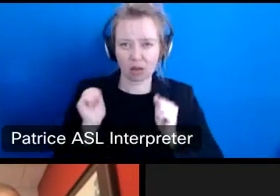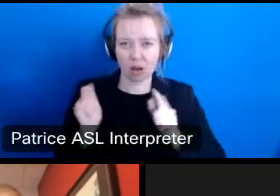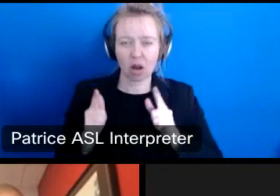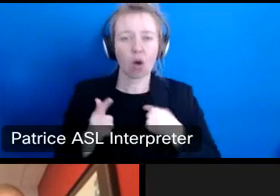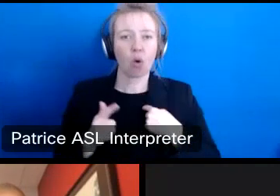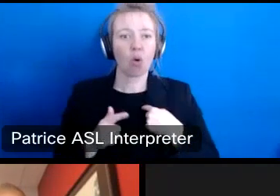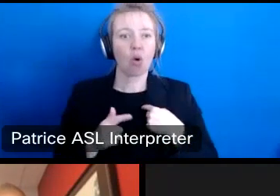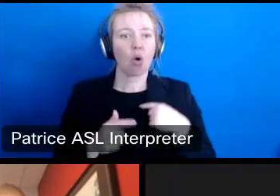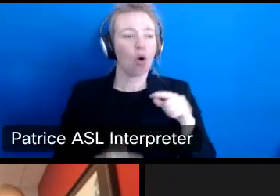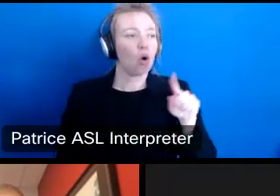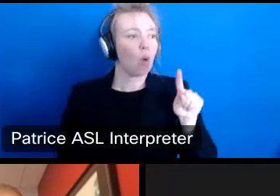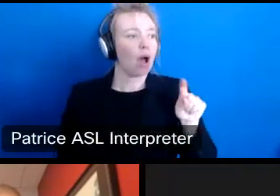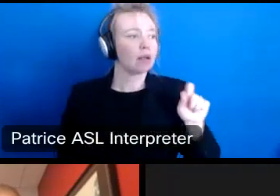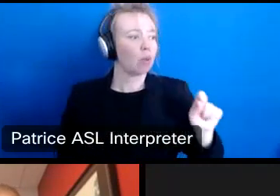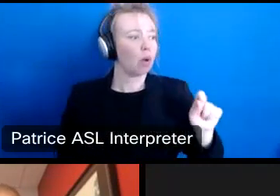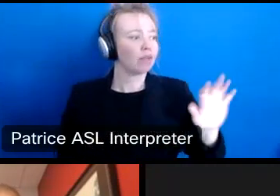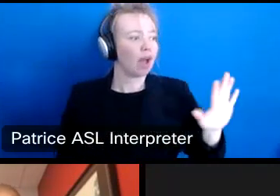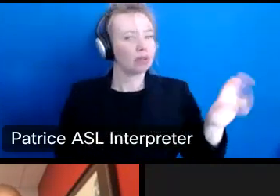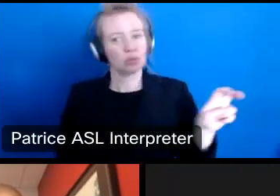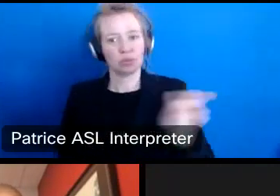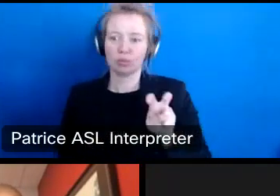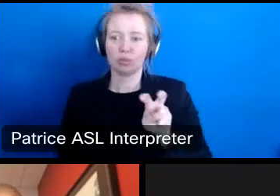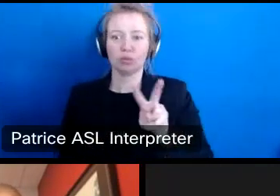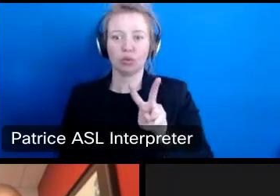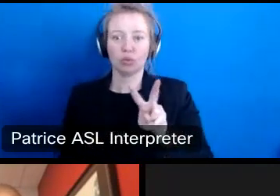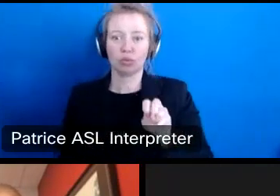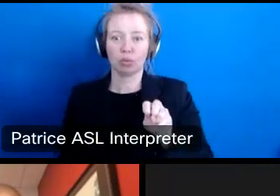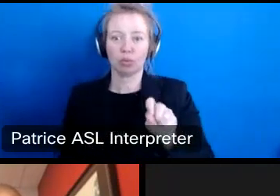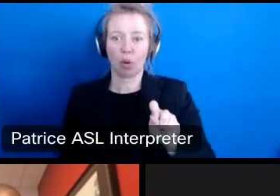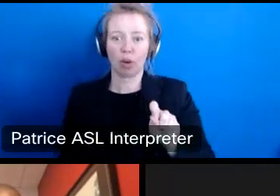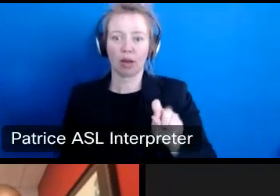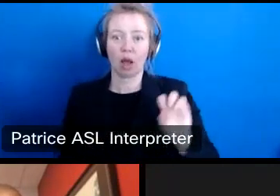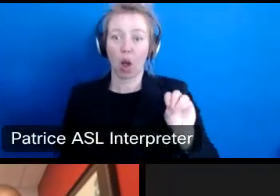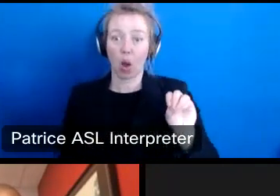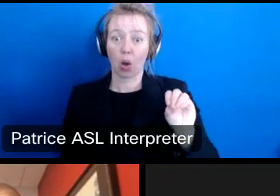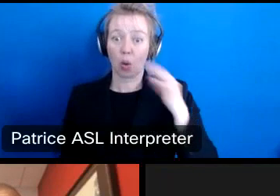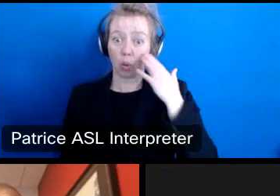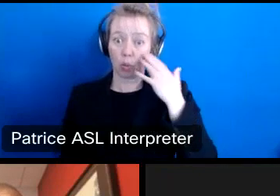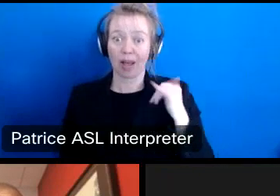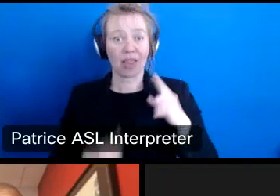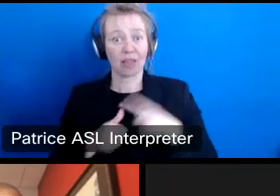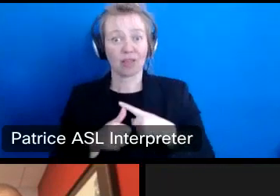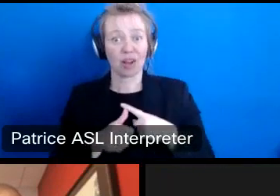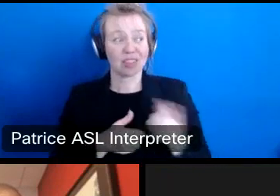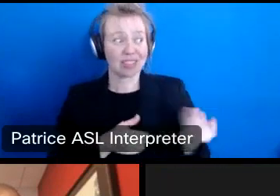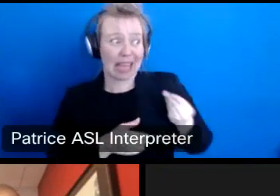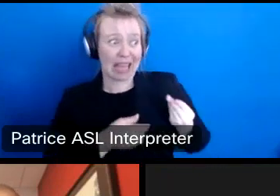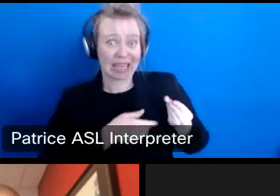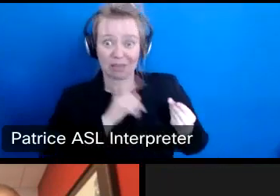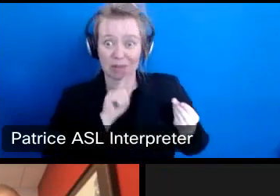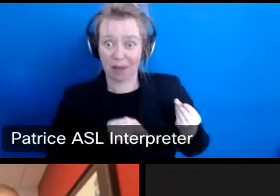from TSI 1.0 to TSI 2.0 because it really was the first in, first out. And